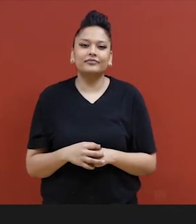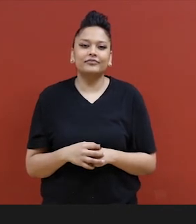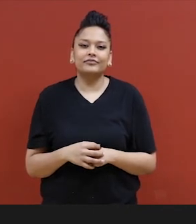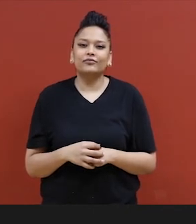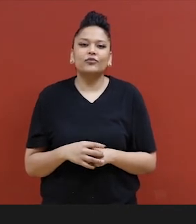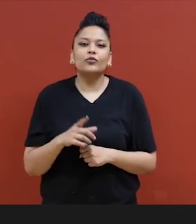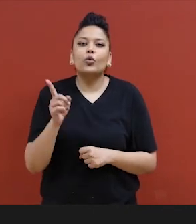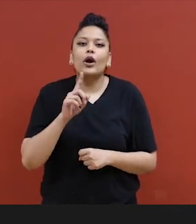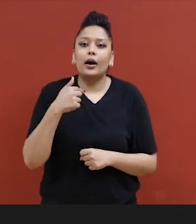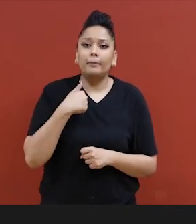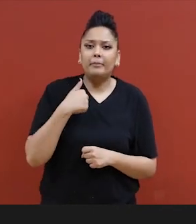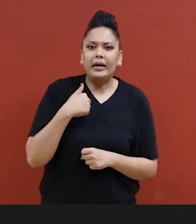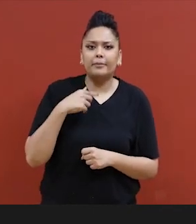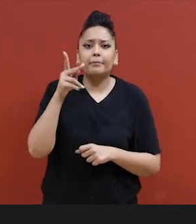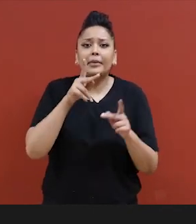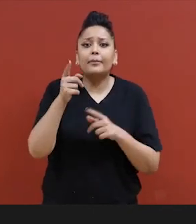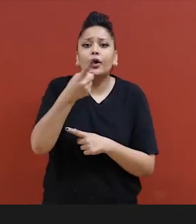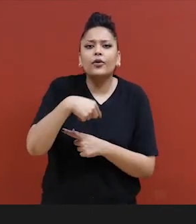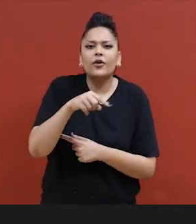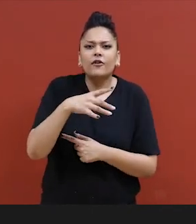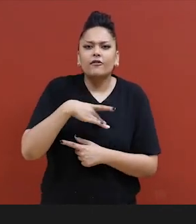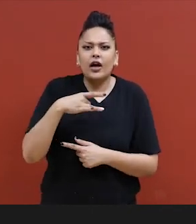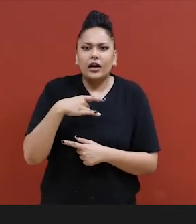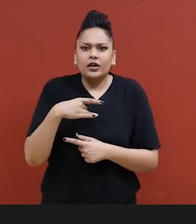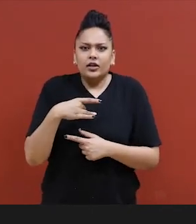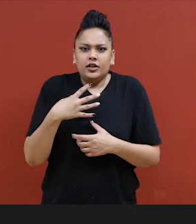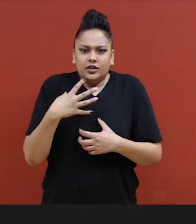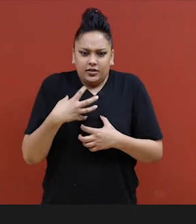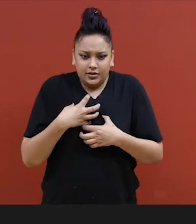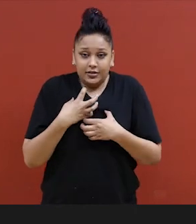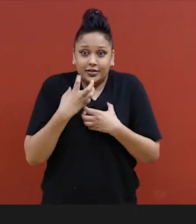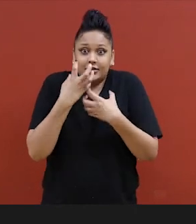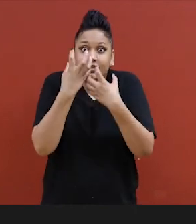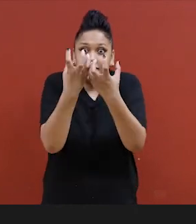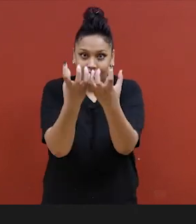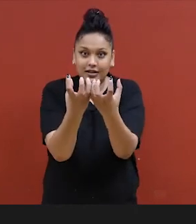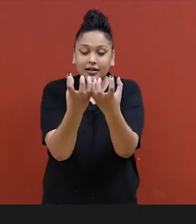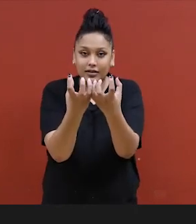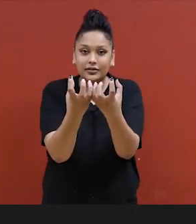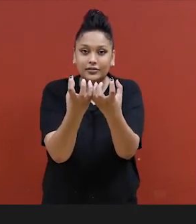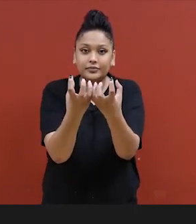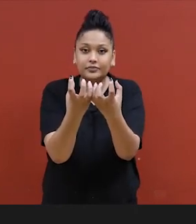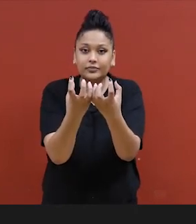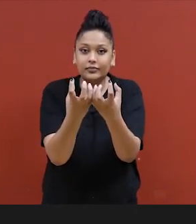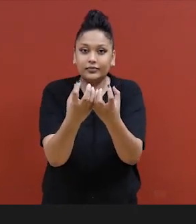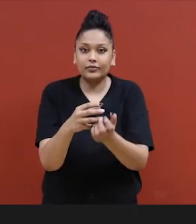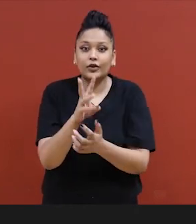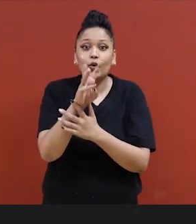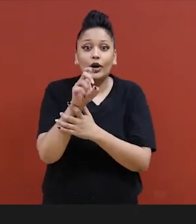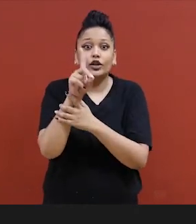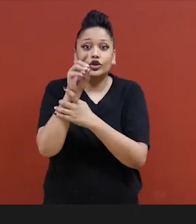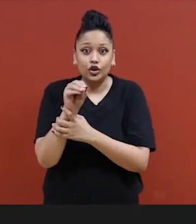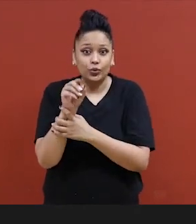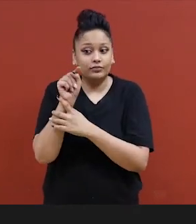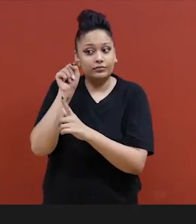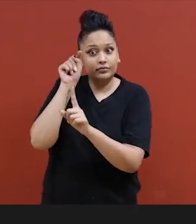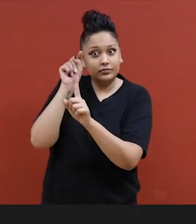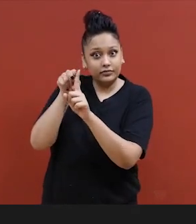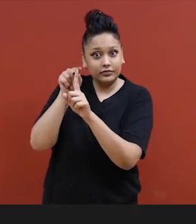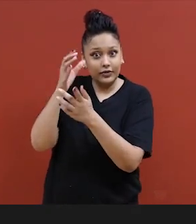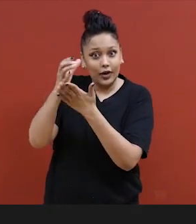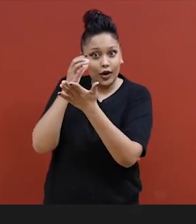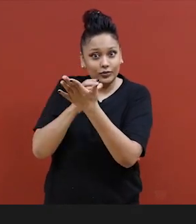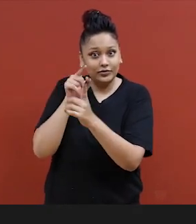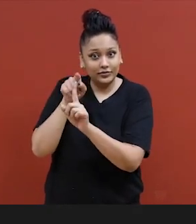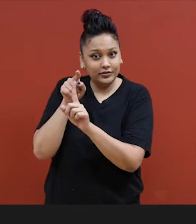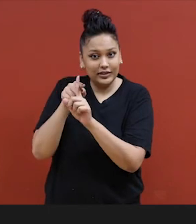voices, so especially with like something like Wen-Do, if something doesn't feel right, follow